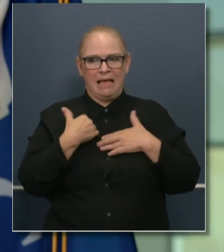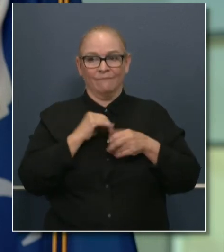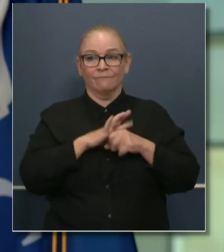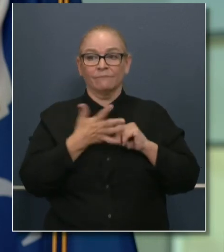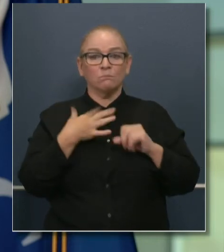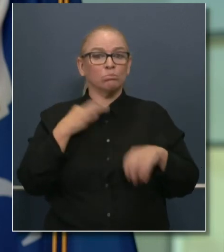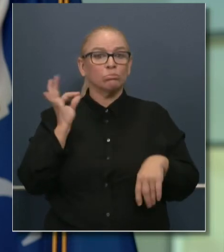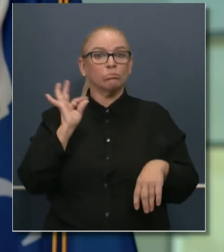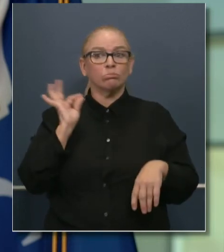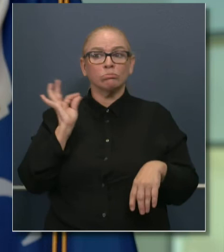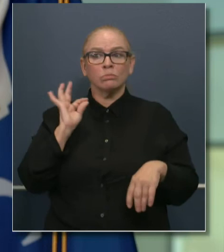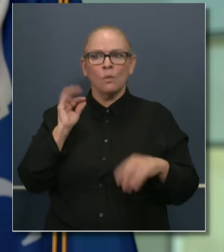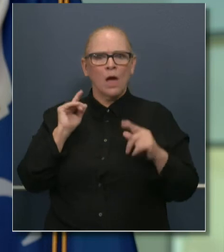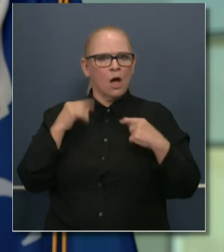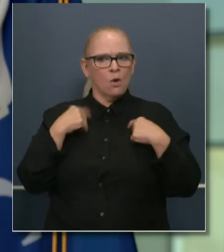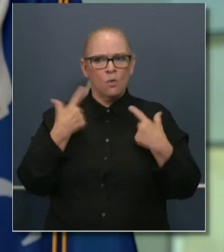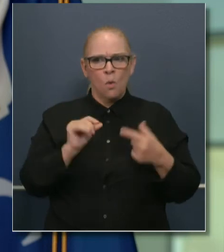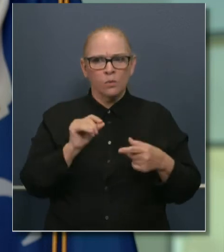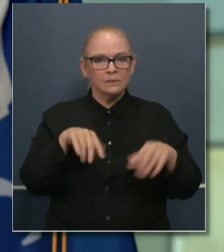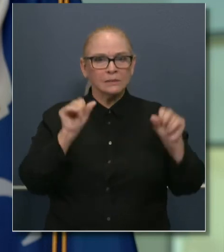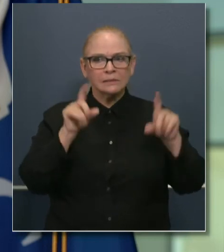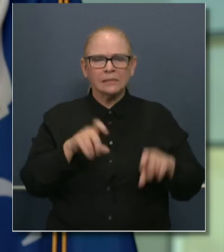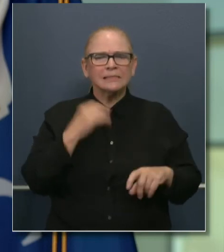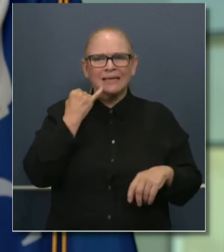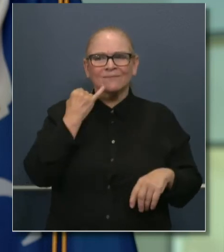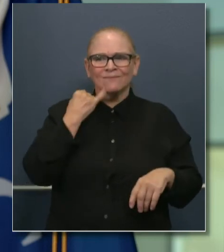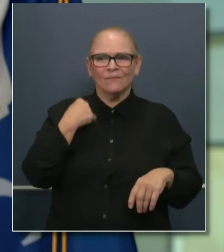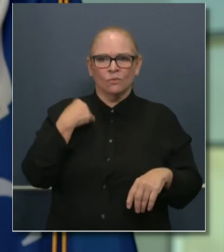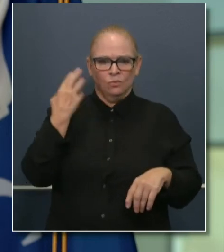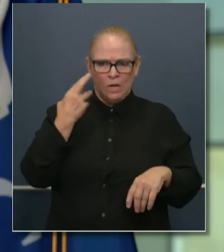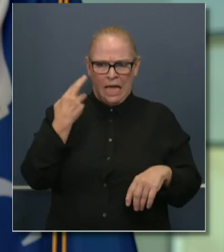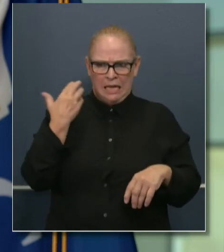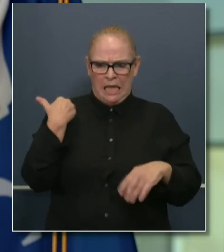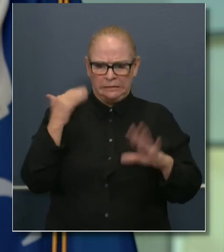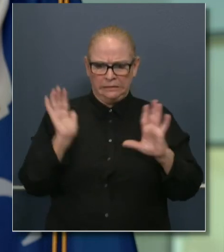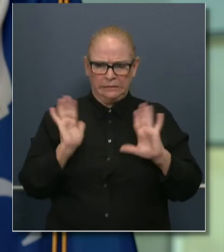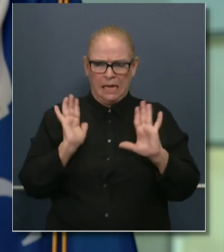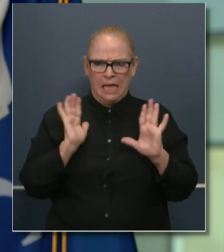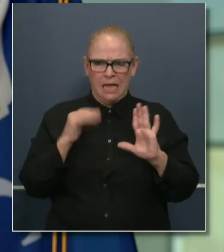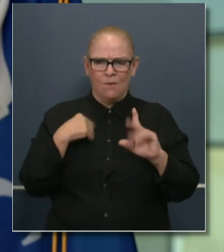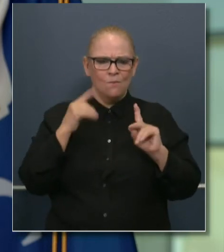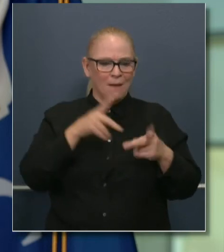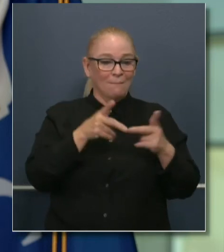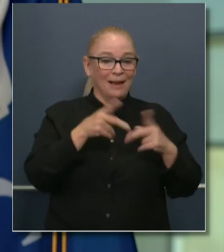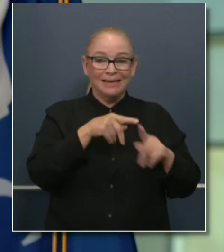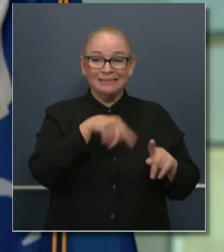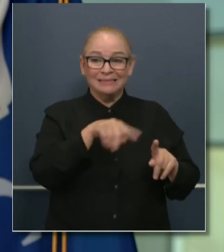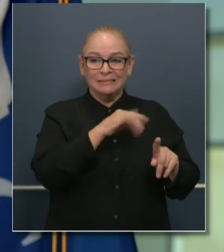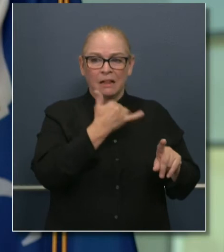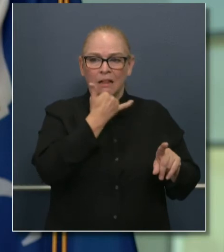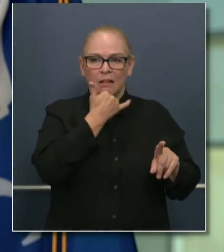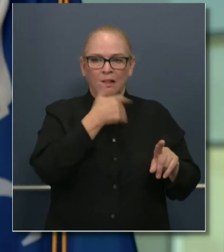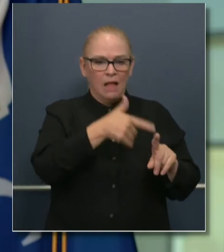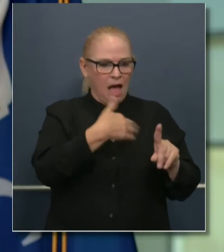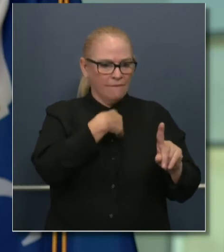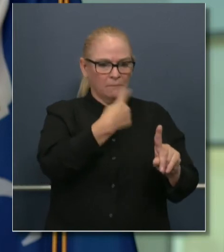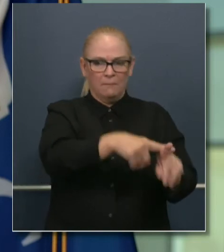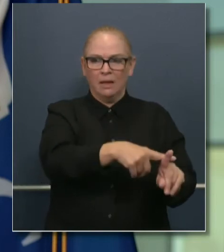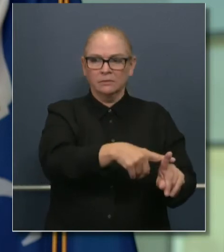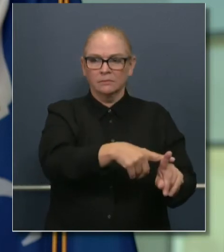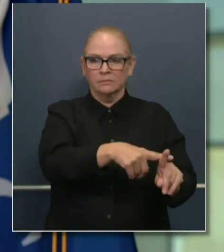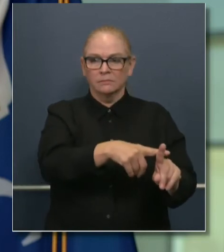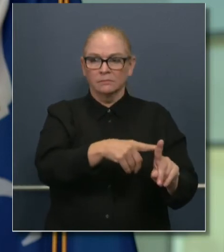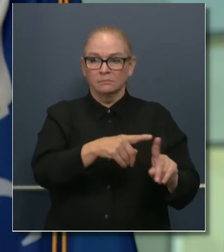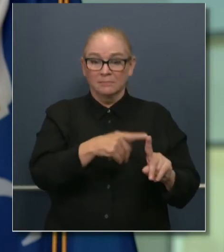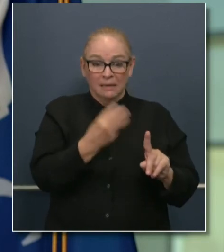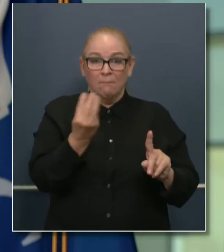if you find yourself, you may have been exposed on Sunday because there were people that were around you, would Monday's test show that you're